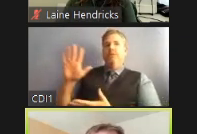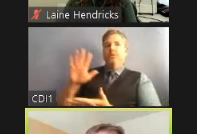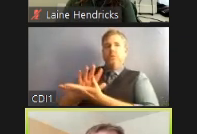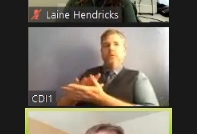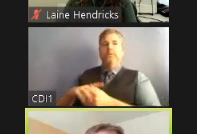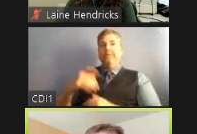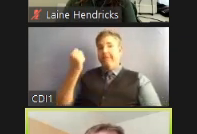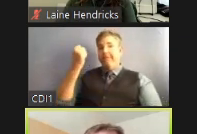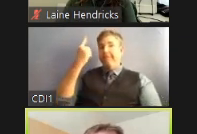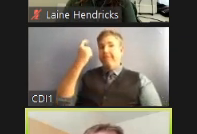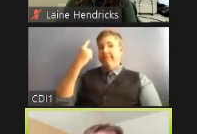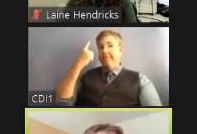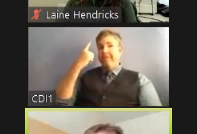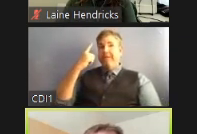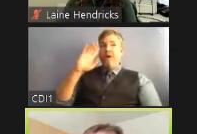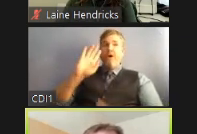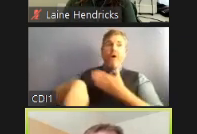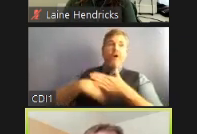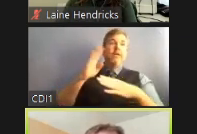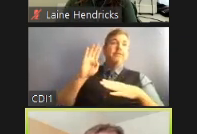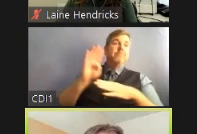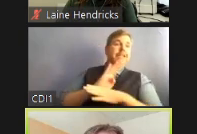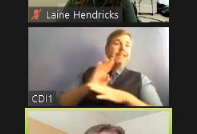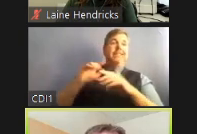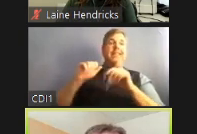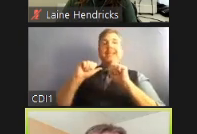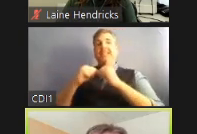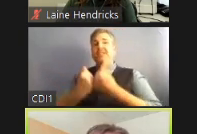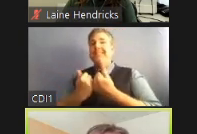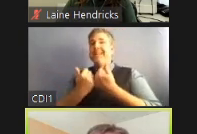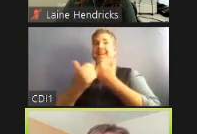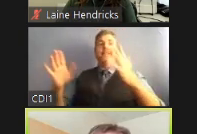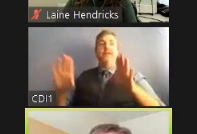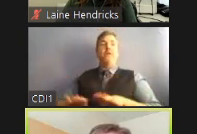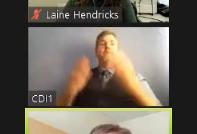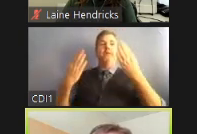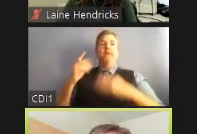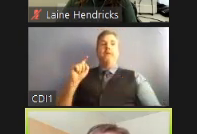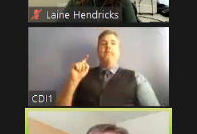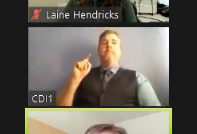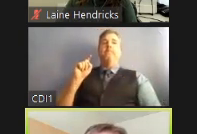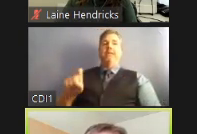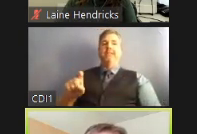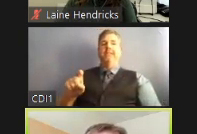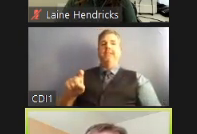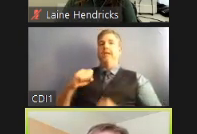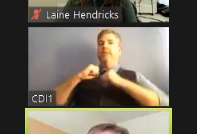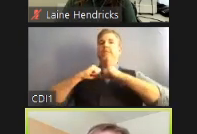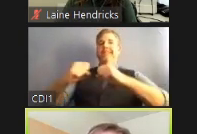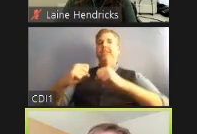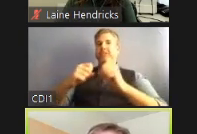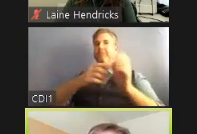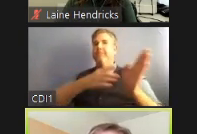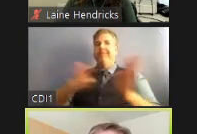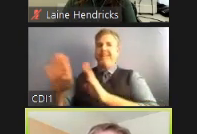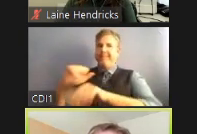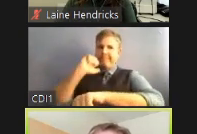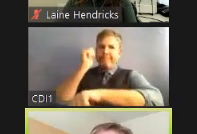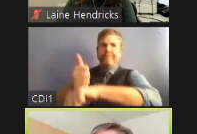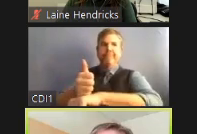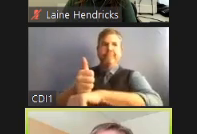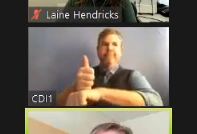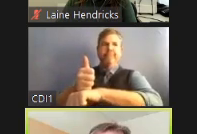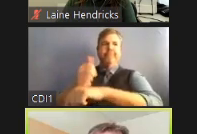sectors that have been able to open have to have a site specific protection plan, and that is also true for schools. And that plan in this